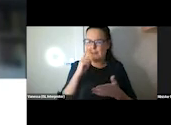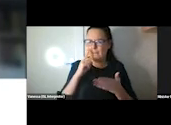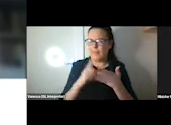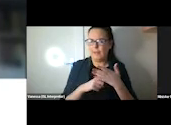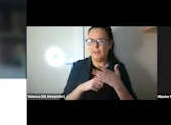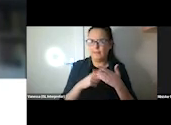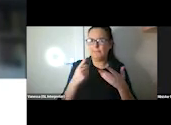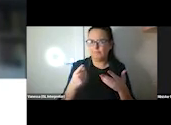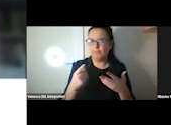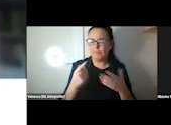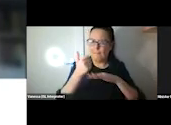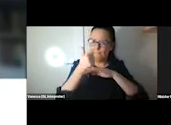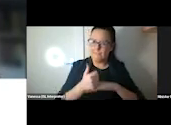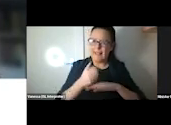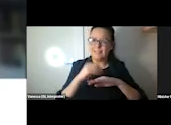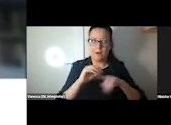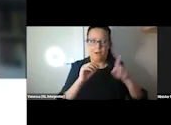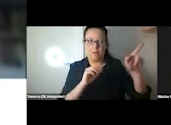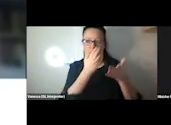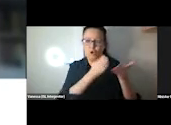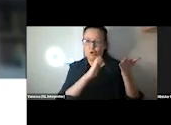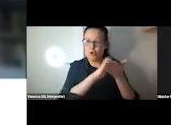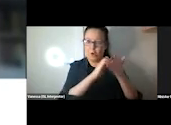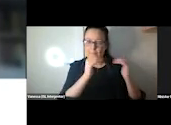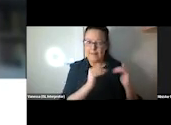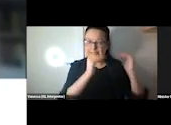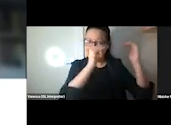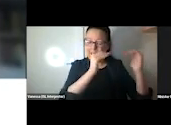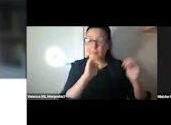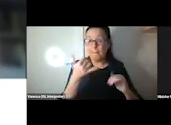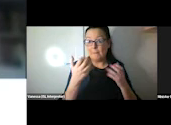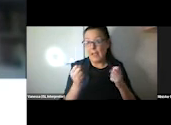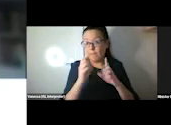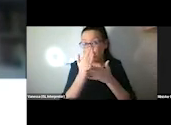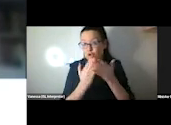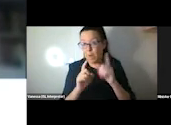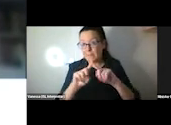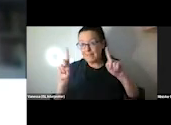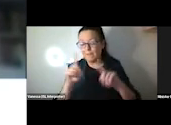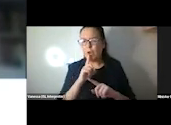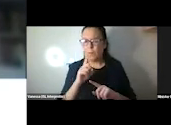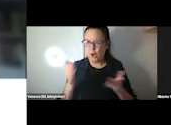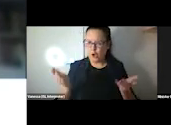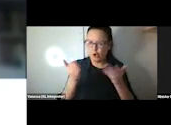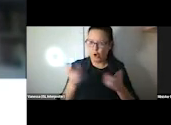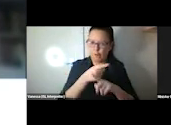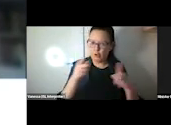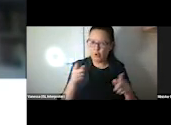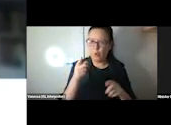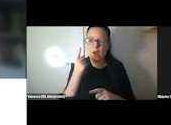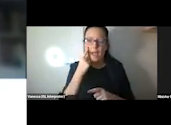what's in this European standard. There may be some differences, and I would encourage you all to refer to